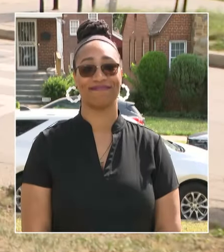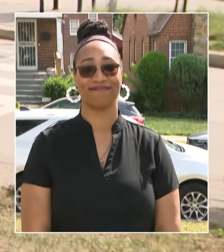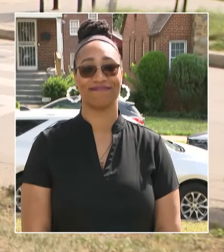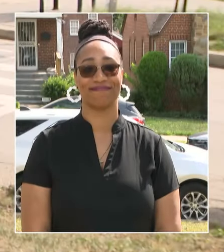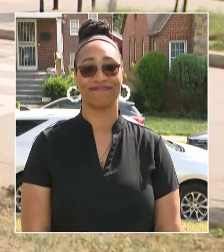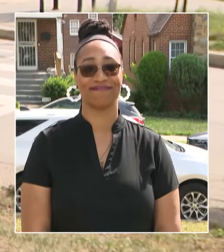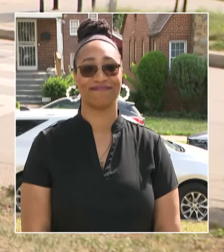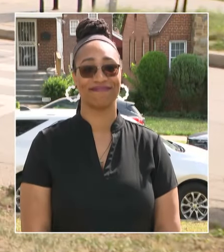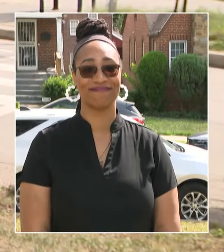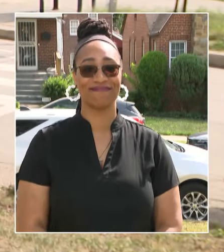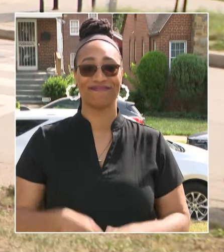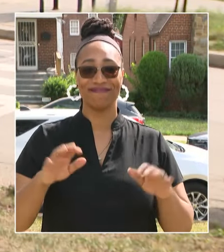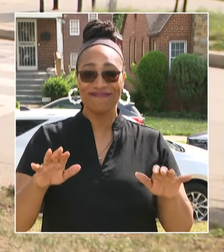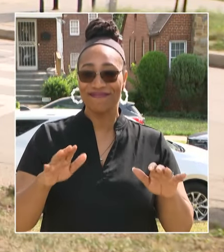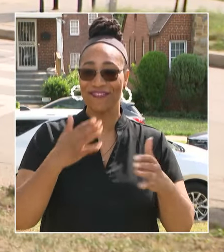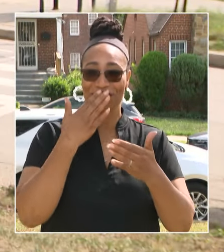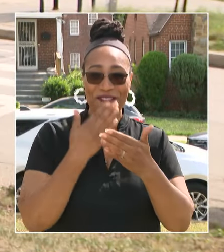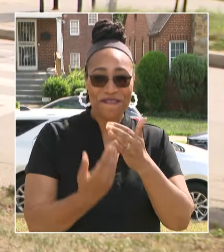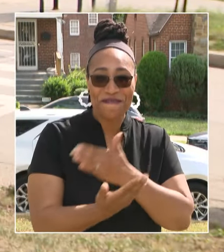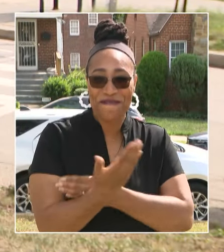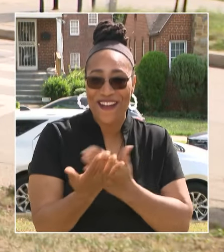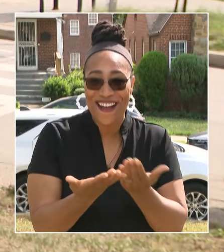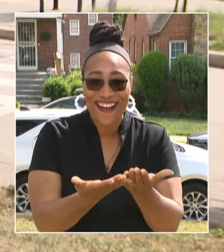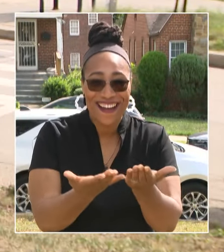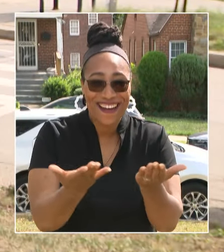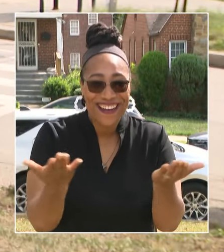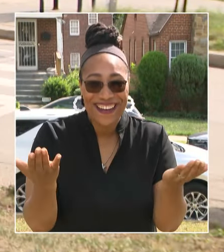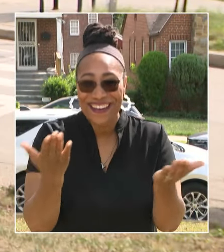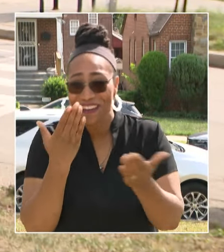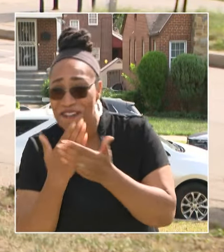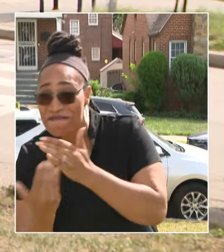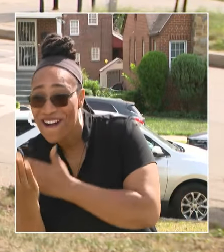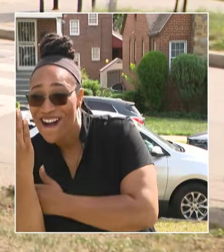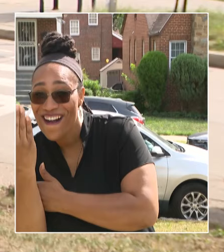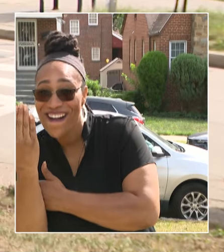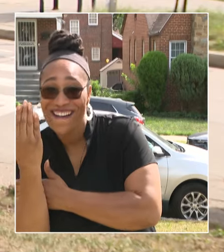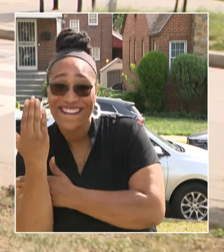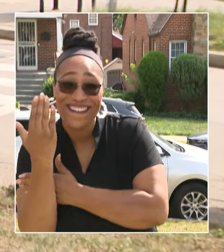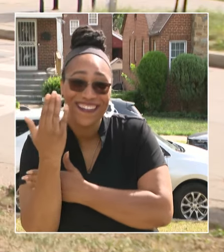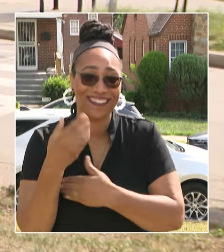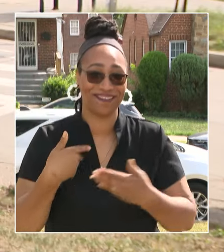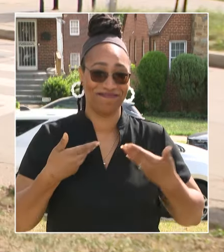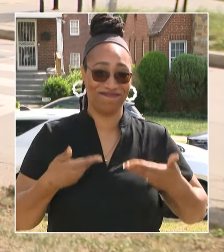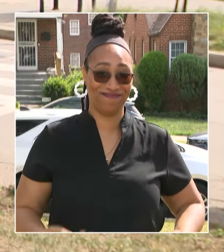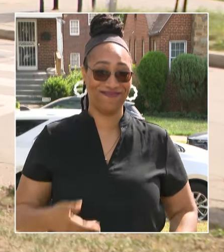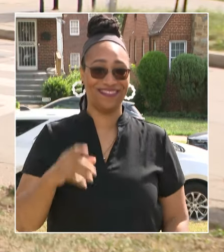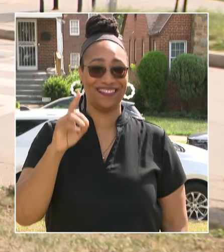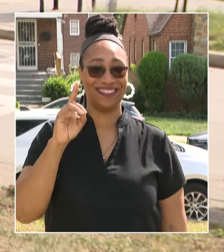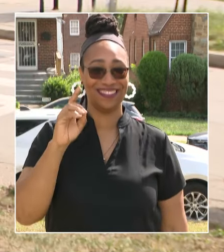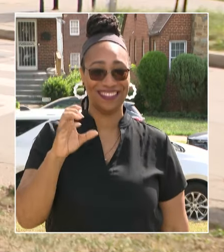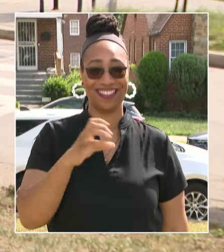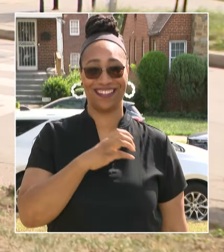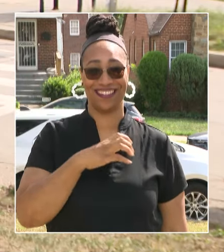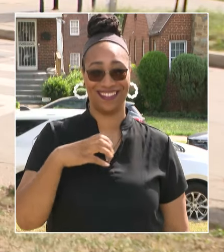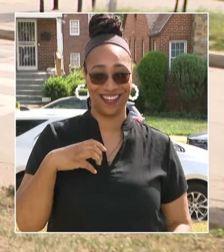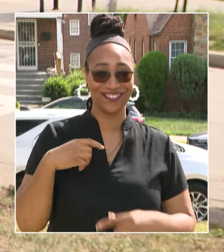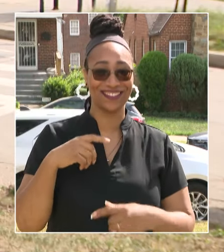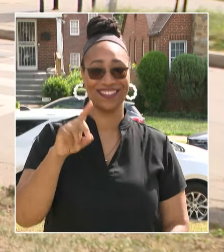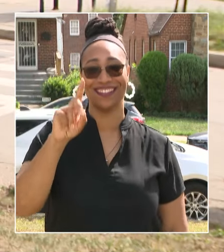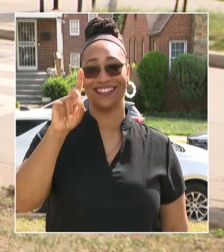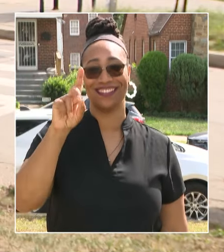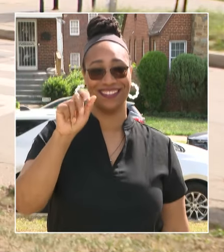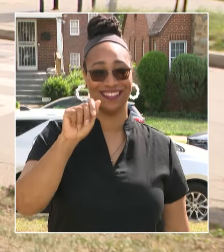Good morning. Good morning. I am Councilmember Zachary Parker, and I am thrilled to welcome you all